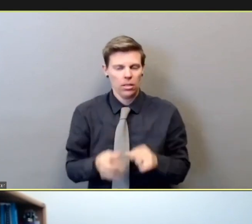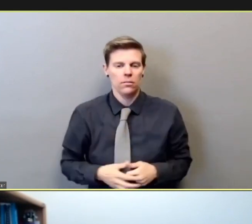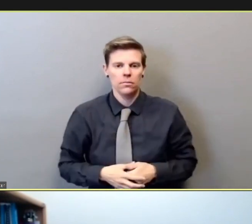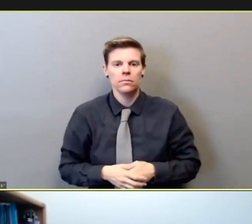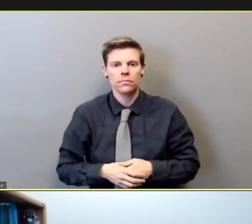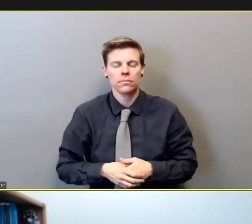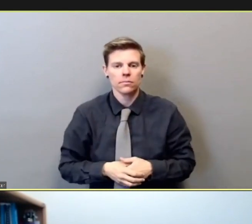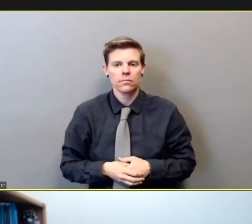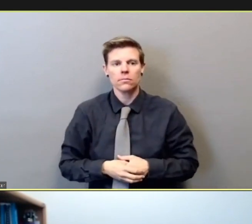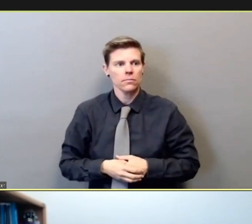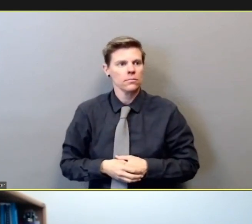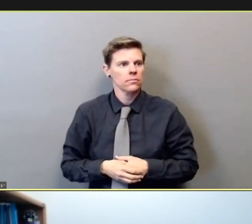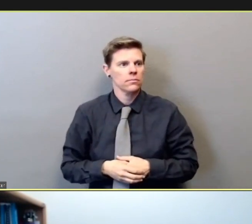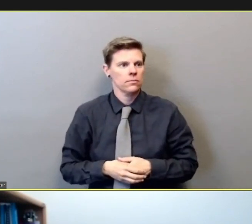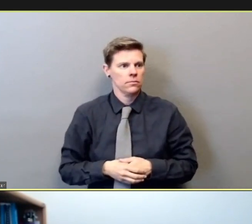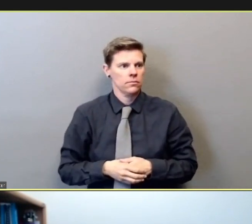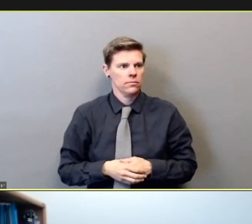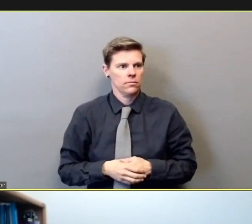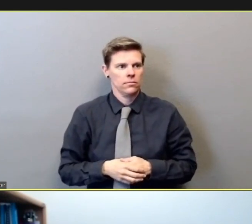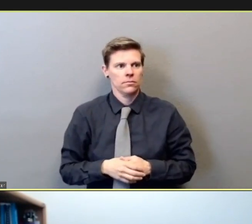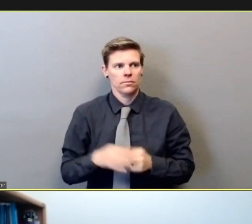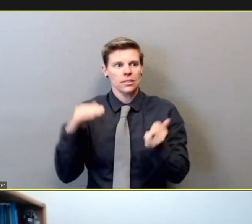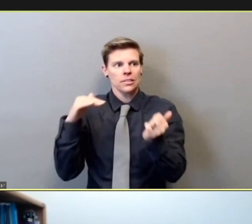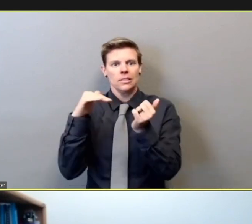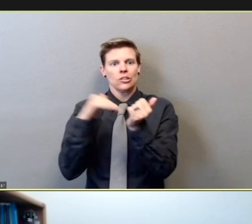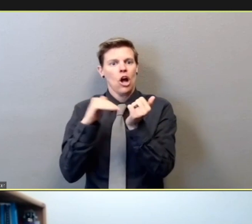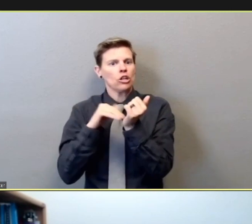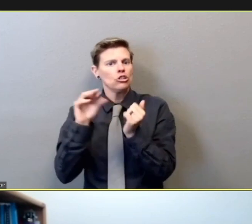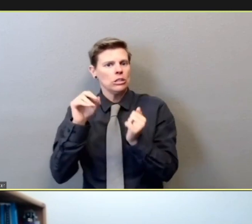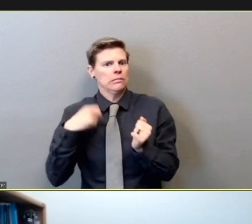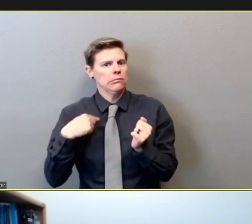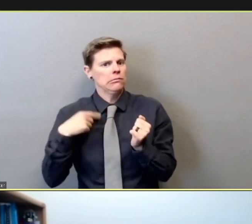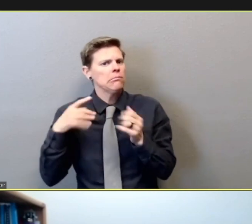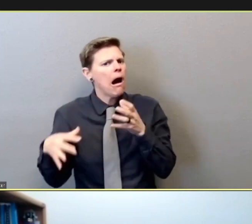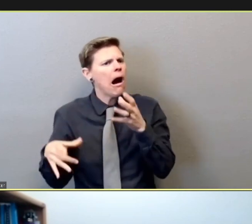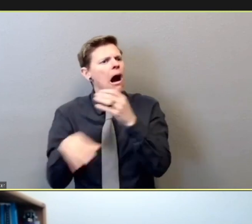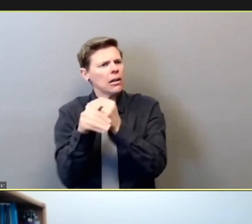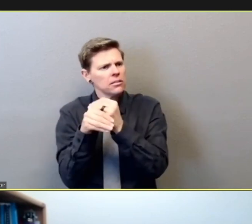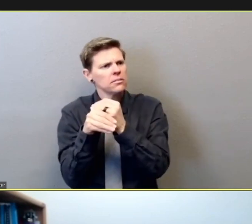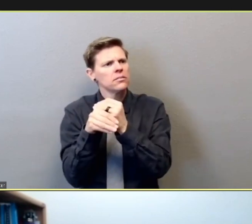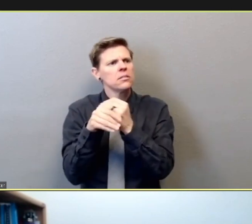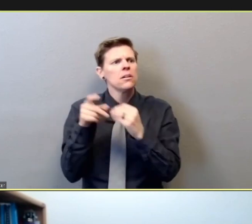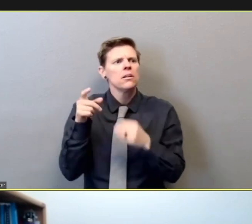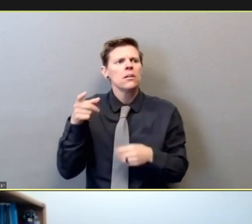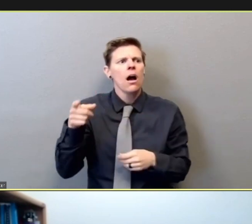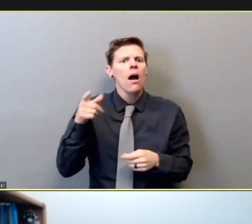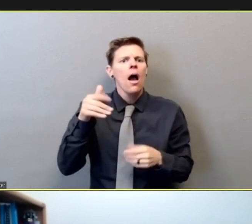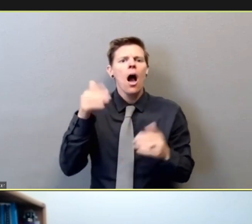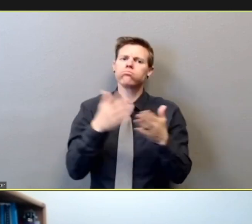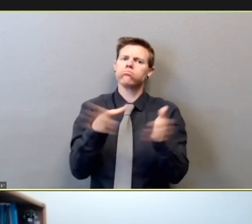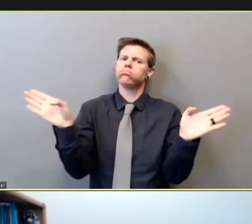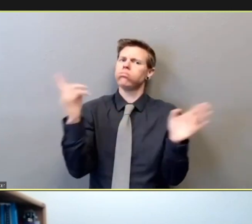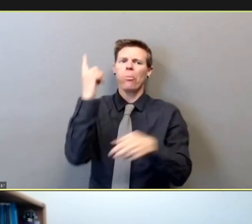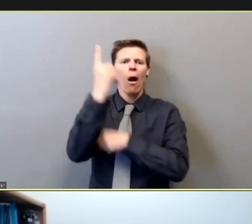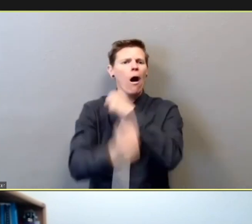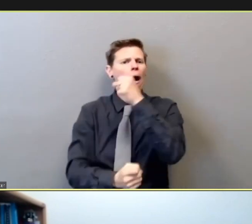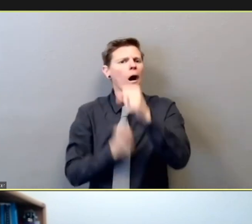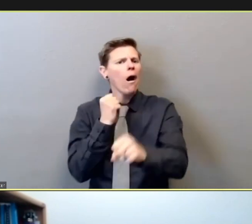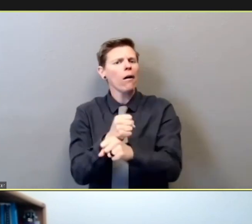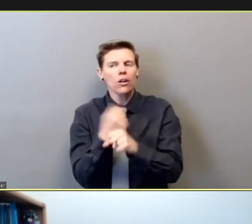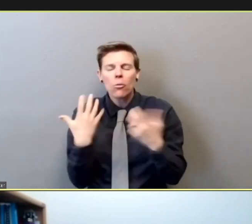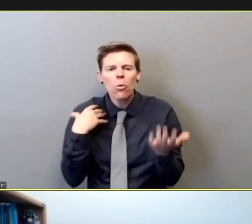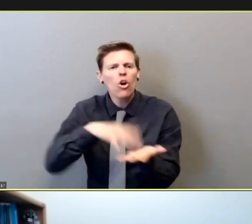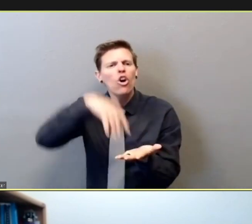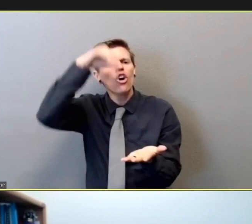Yeah, and James, I'll just comment on the 1 year anniversary. I think you may have reached out. I had a little homework assignment and wrote a